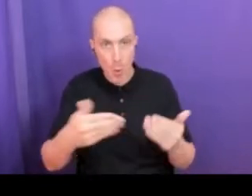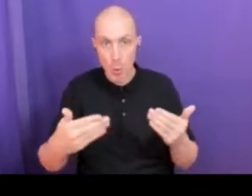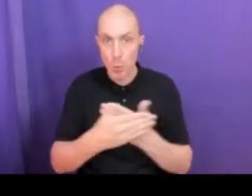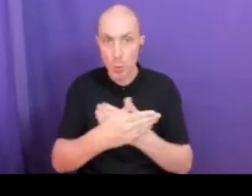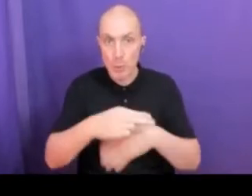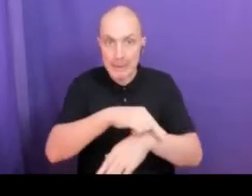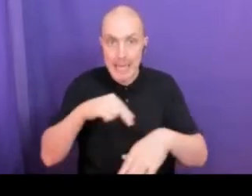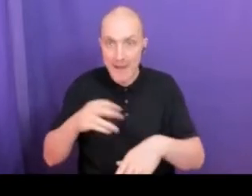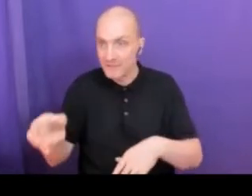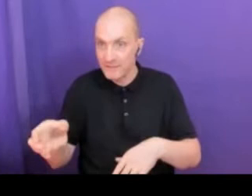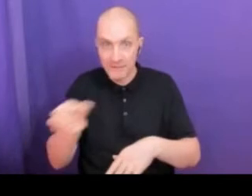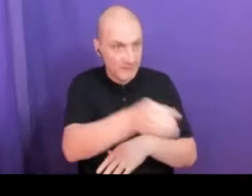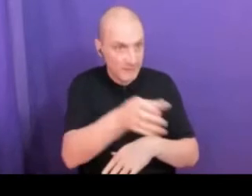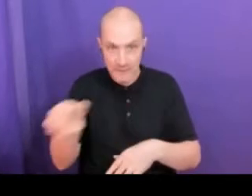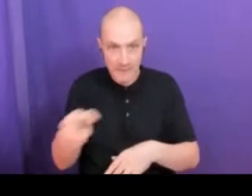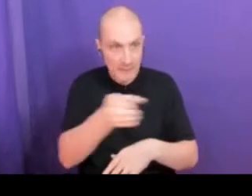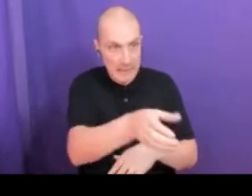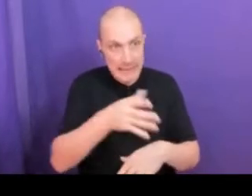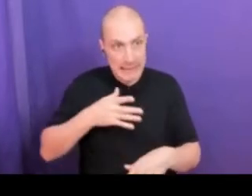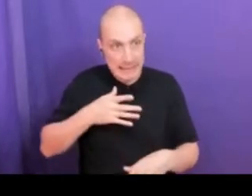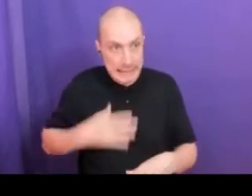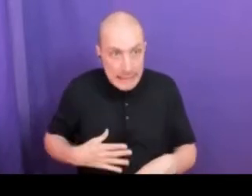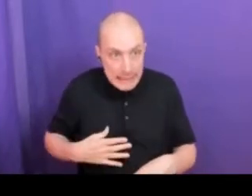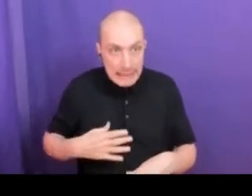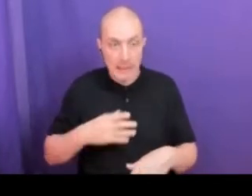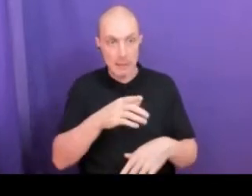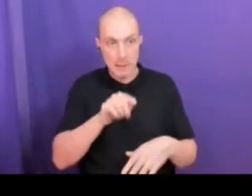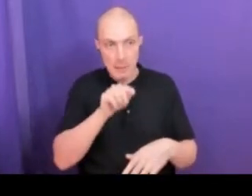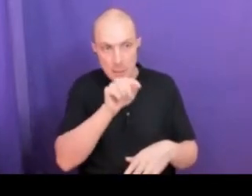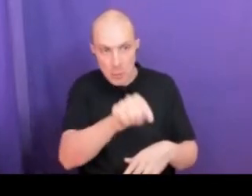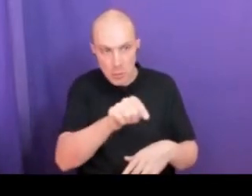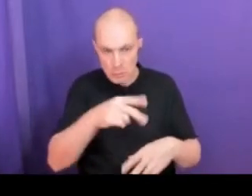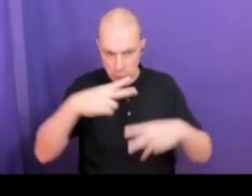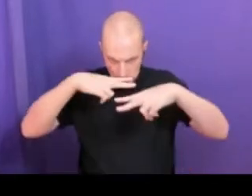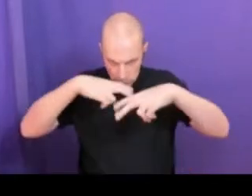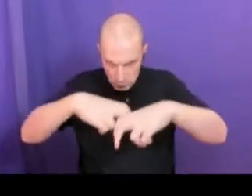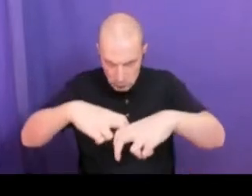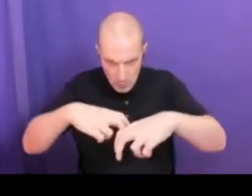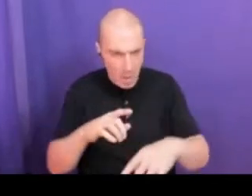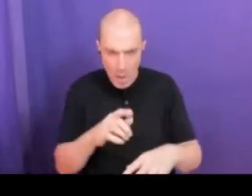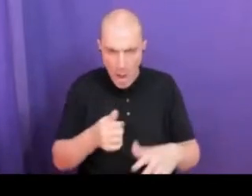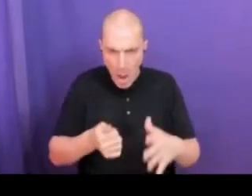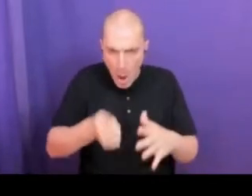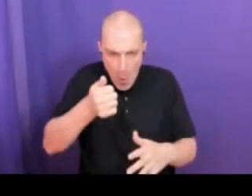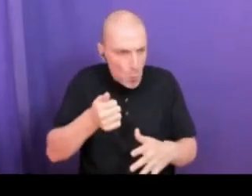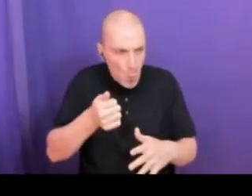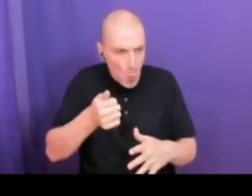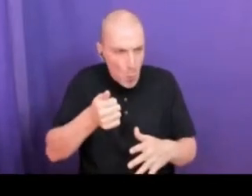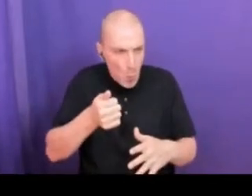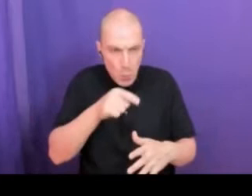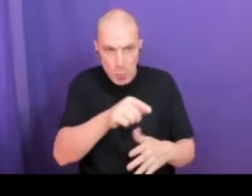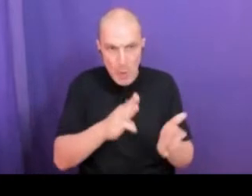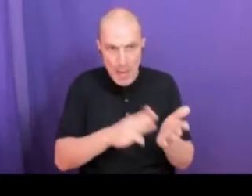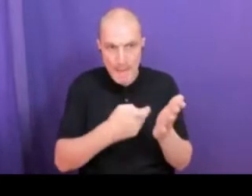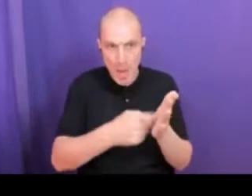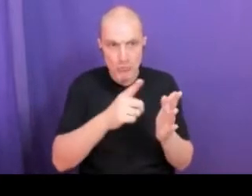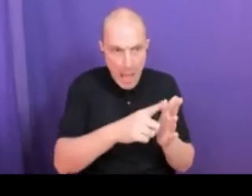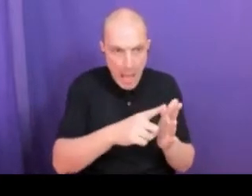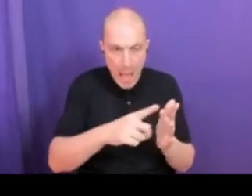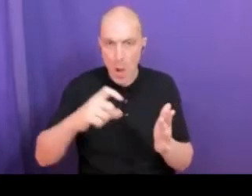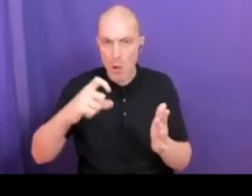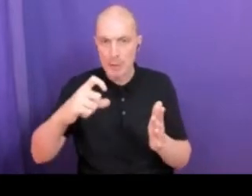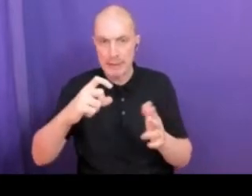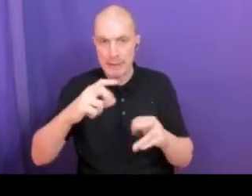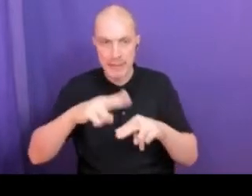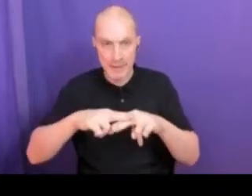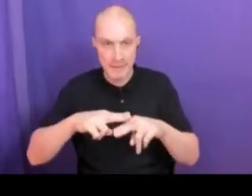know what kind of investigative materials are being used. So are they using MRI scans? Are we using CSF testing? That's spinal fluid